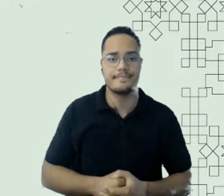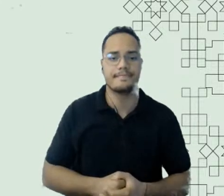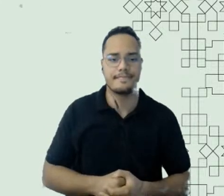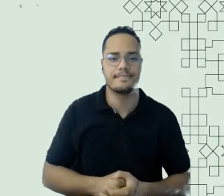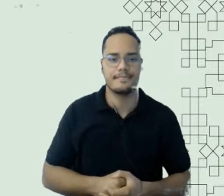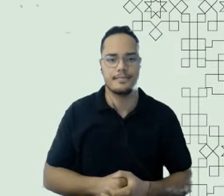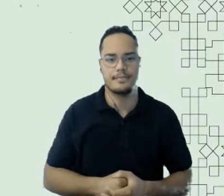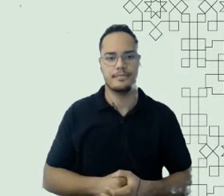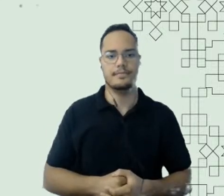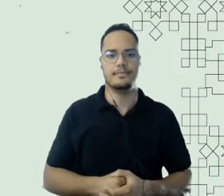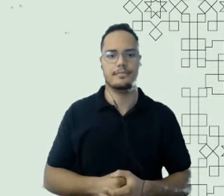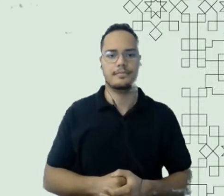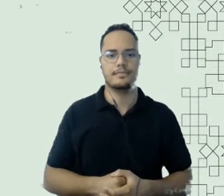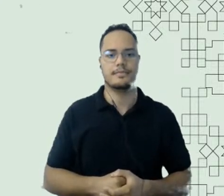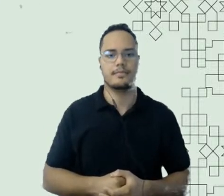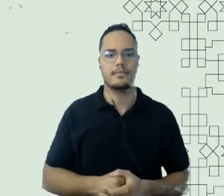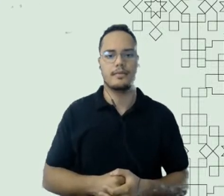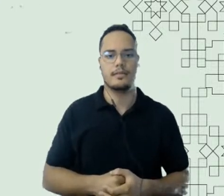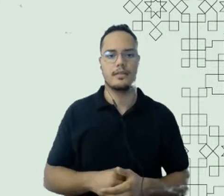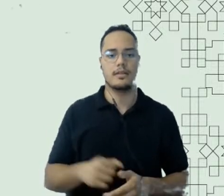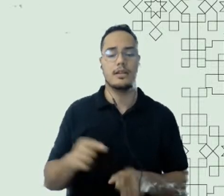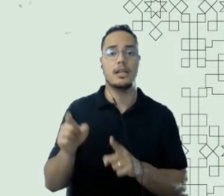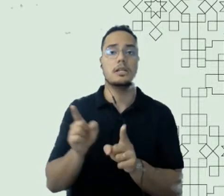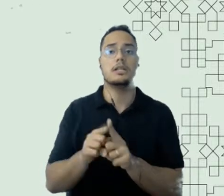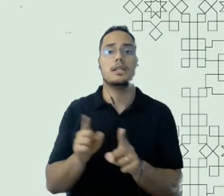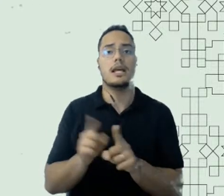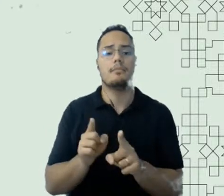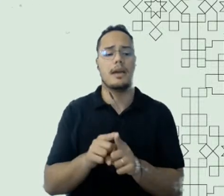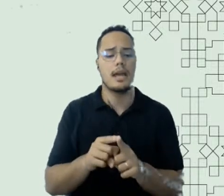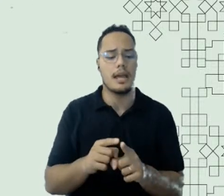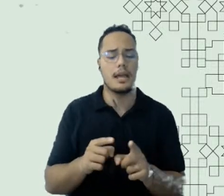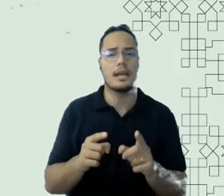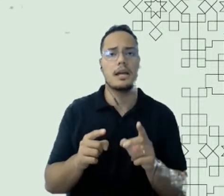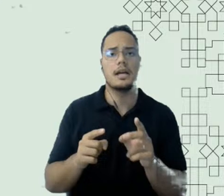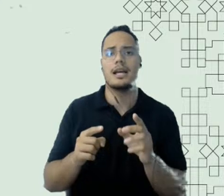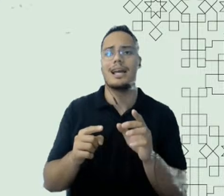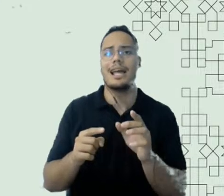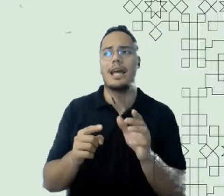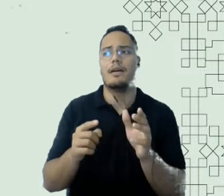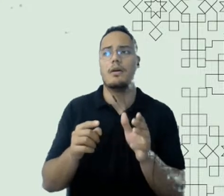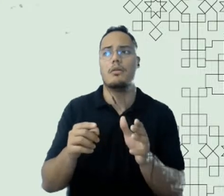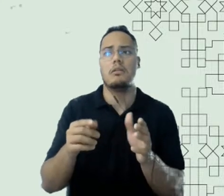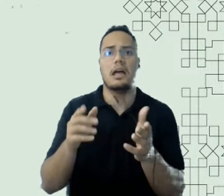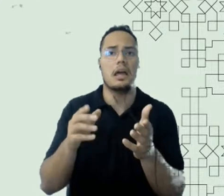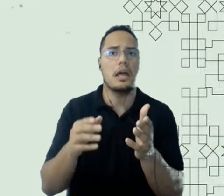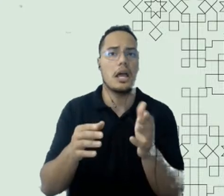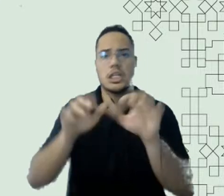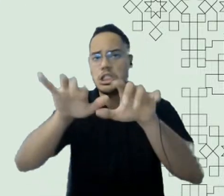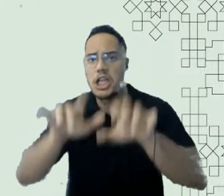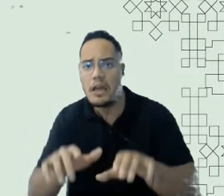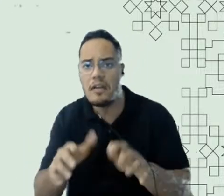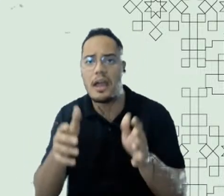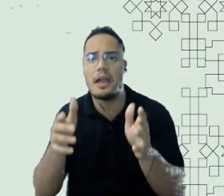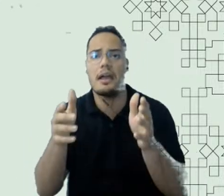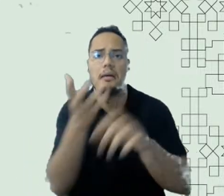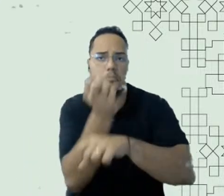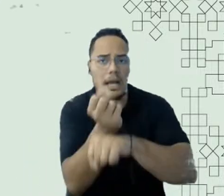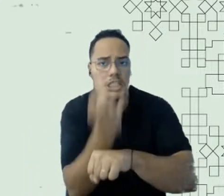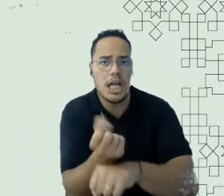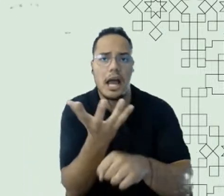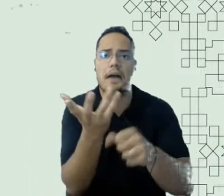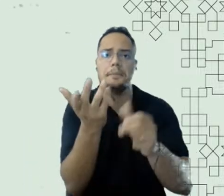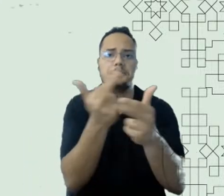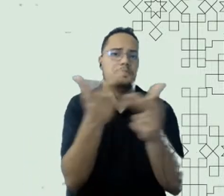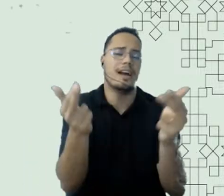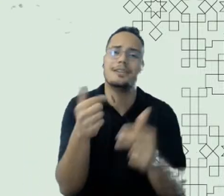was posted. You couldn't download a lot of things because you needed to have a huge bandwidth, and most of the people didn't have that.